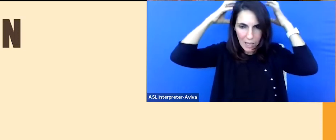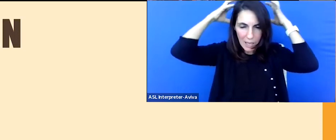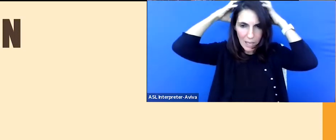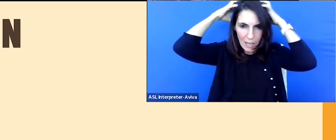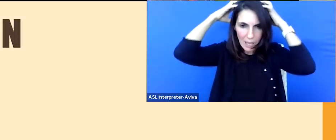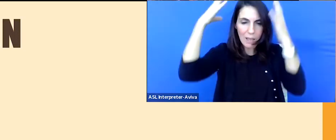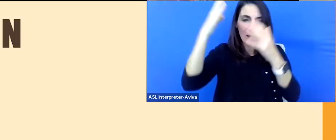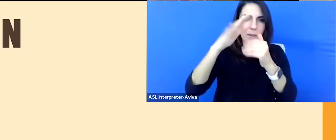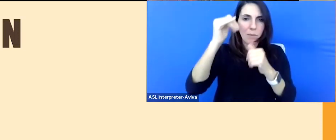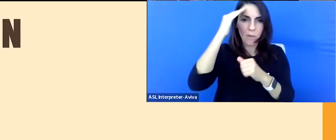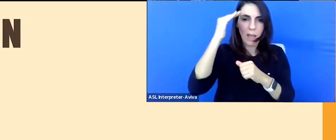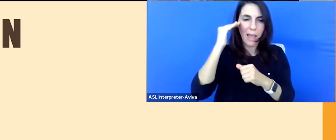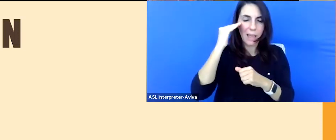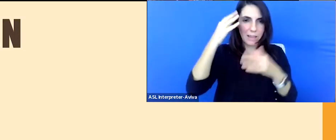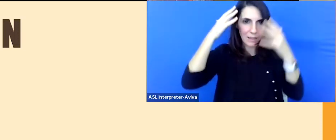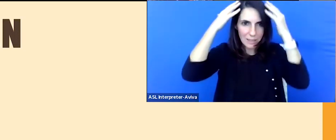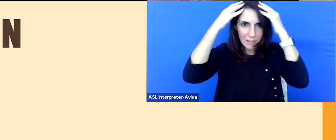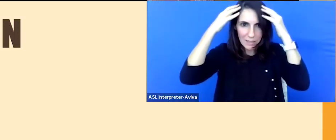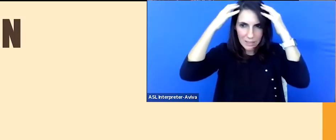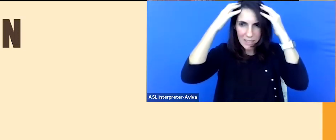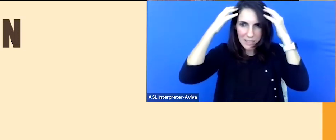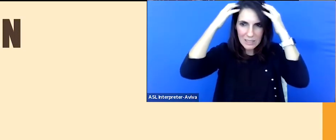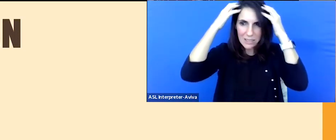your head.